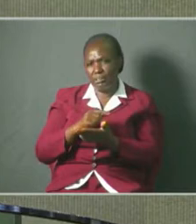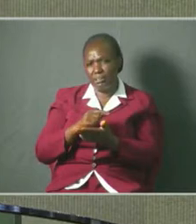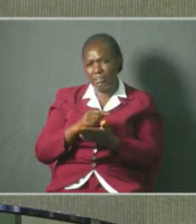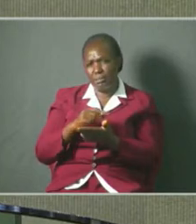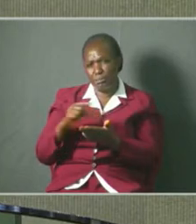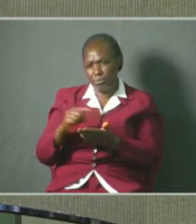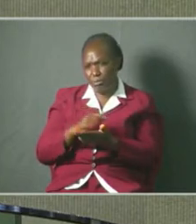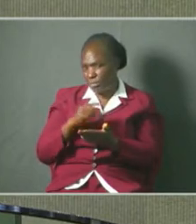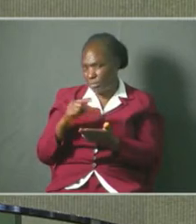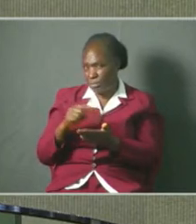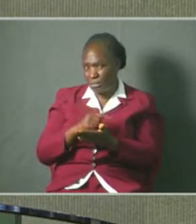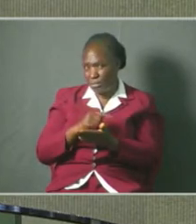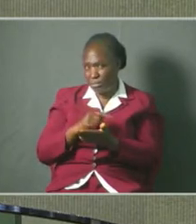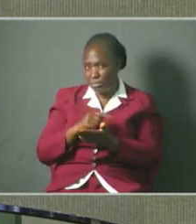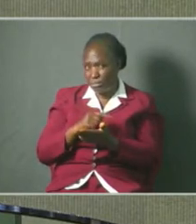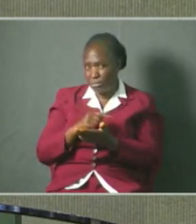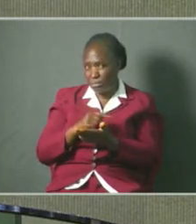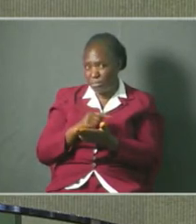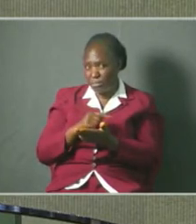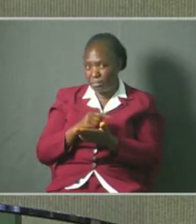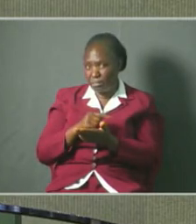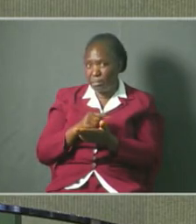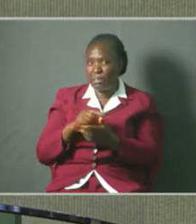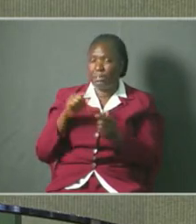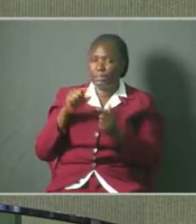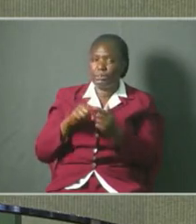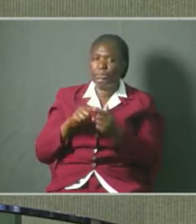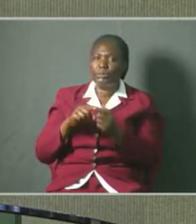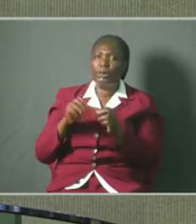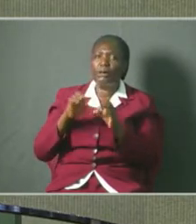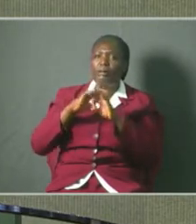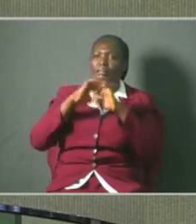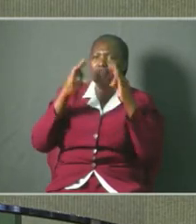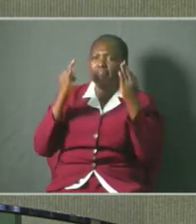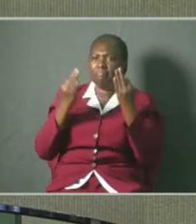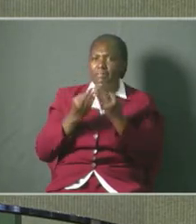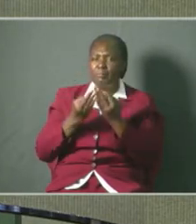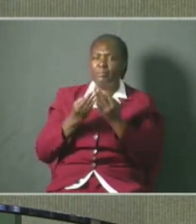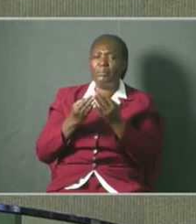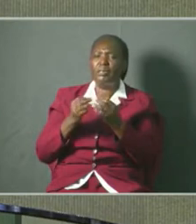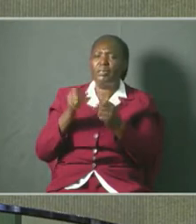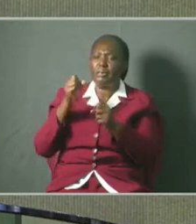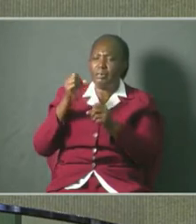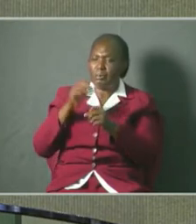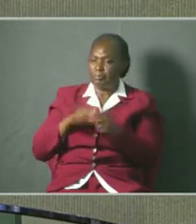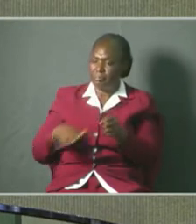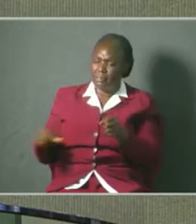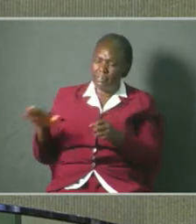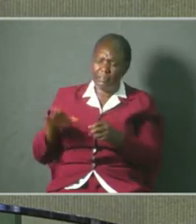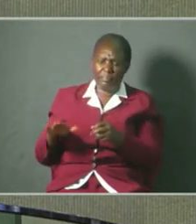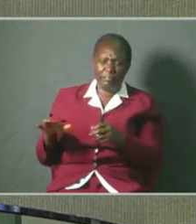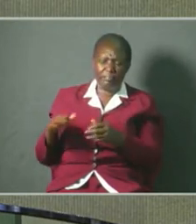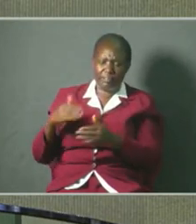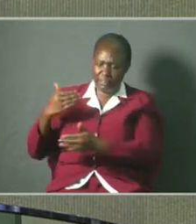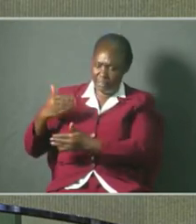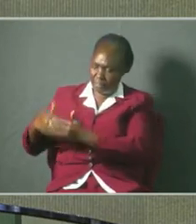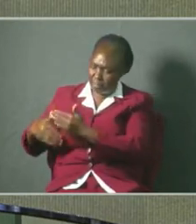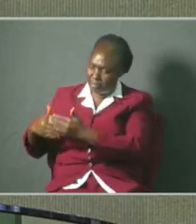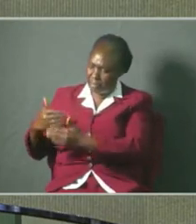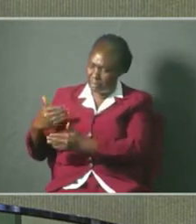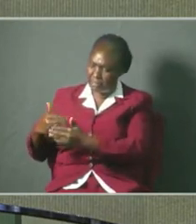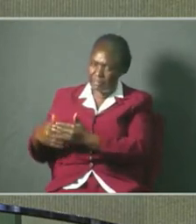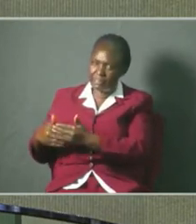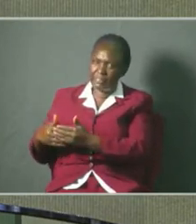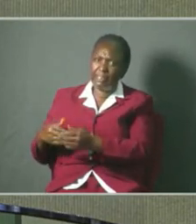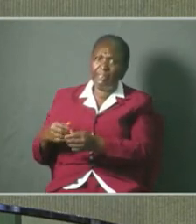God to the households at the place of residence, at the place of neighborhood. And